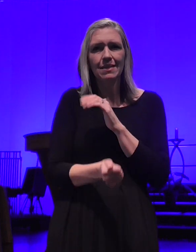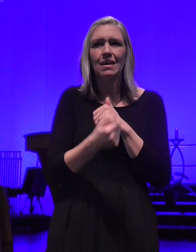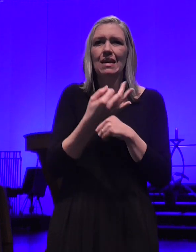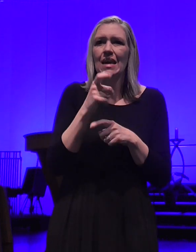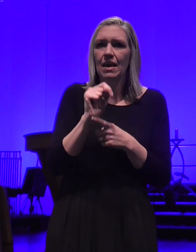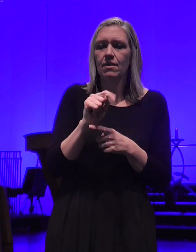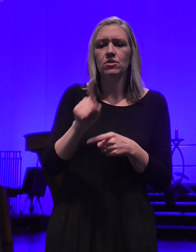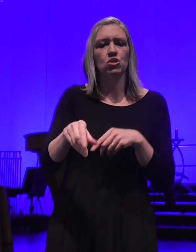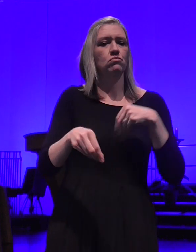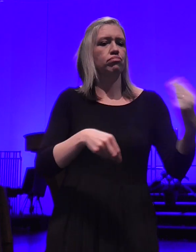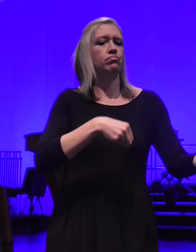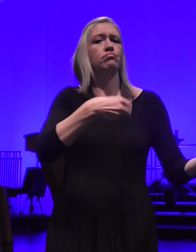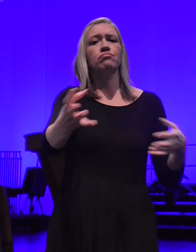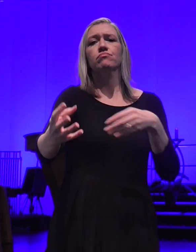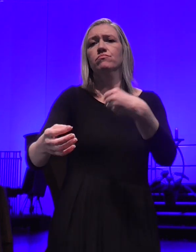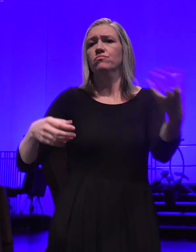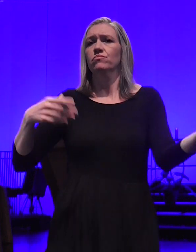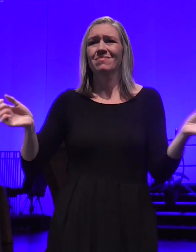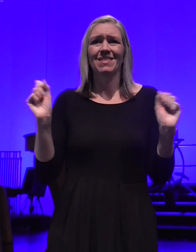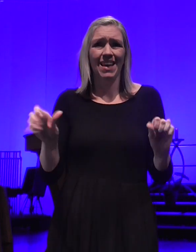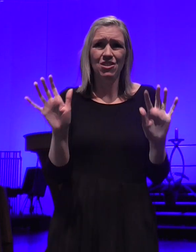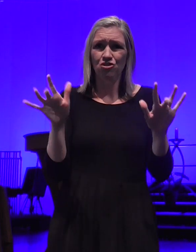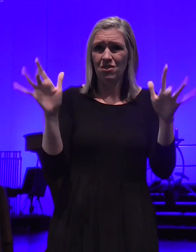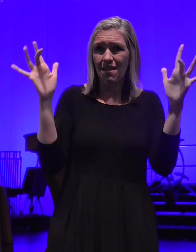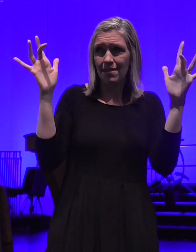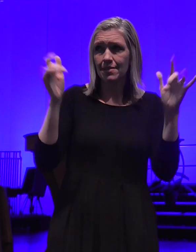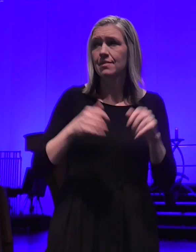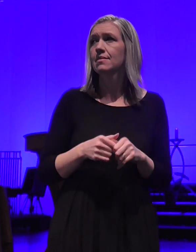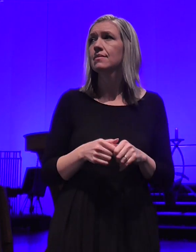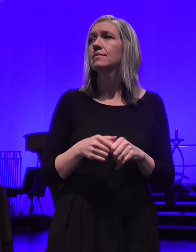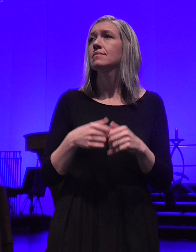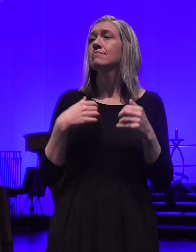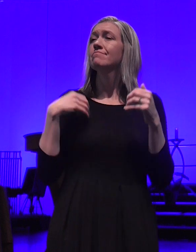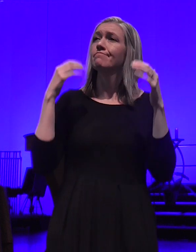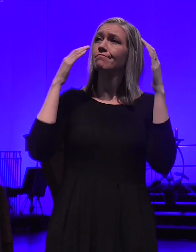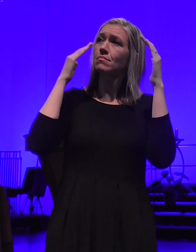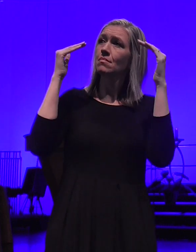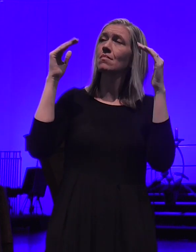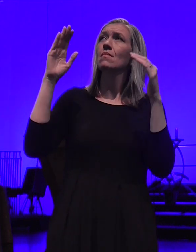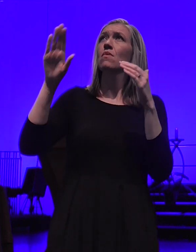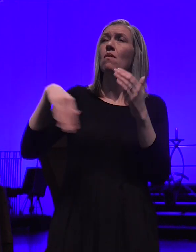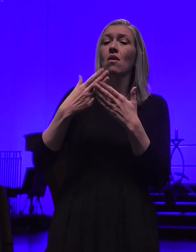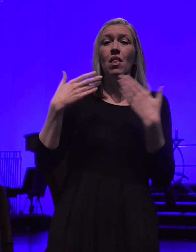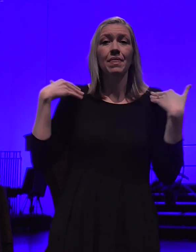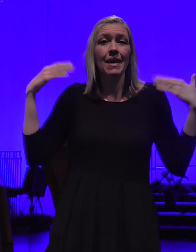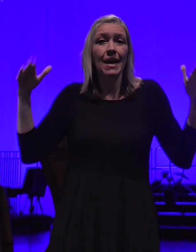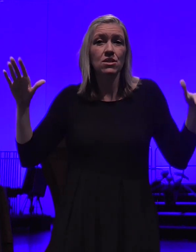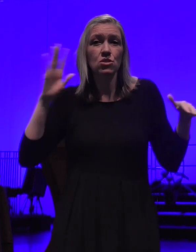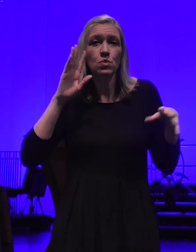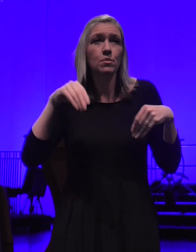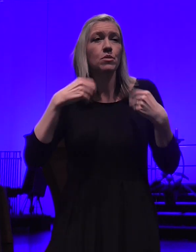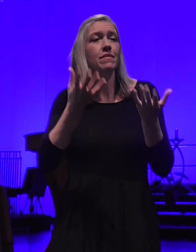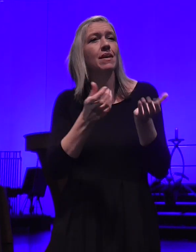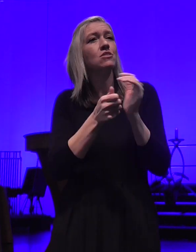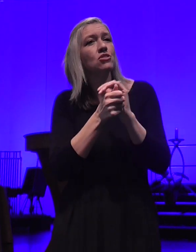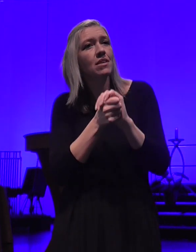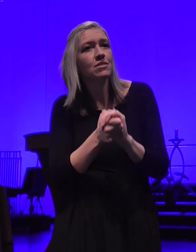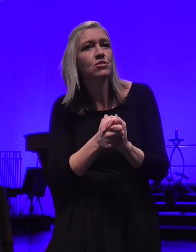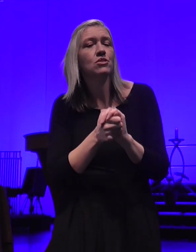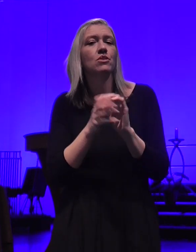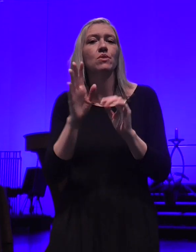threshold where its affinity can shine. May all the angels be your sheltering and your